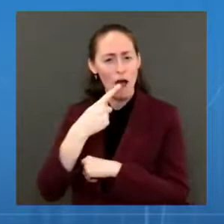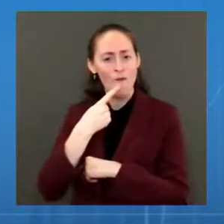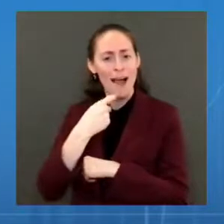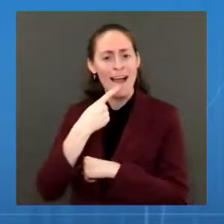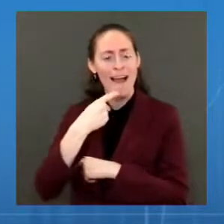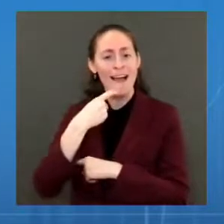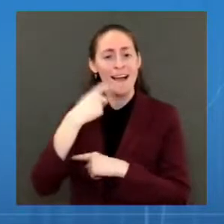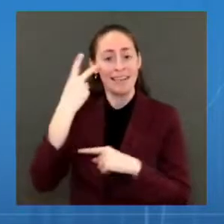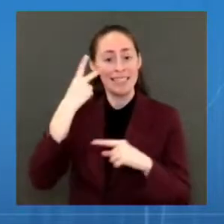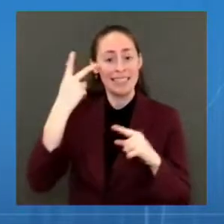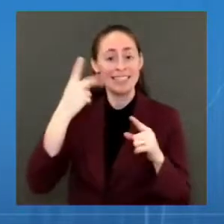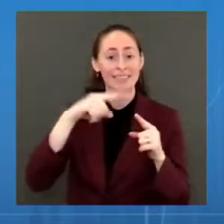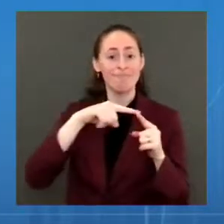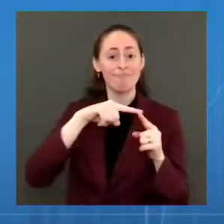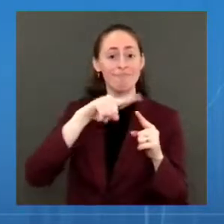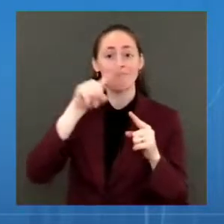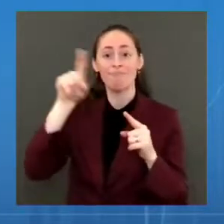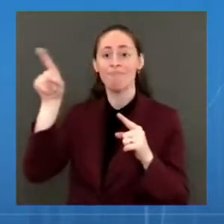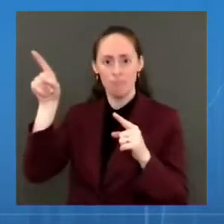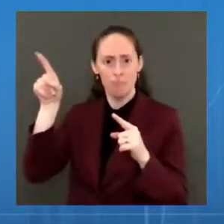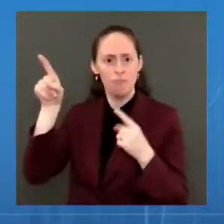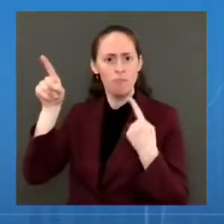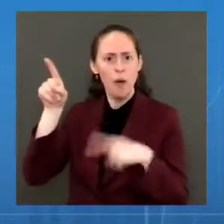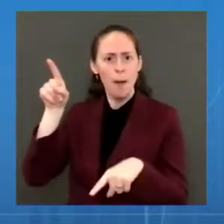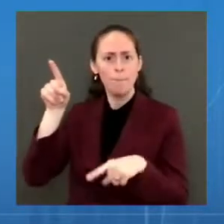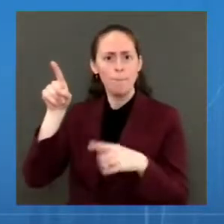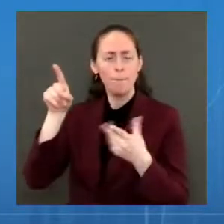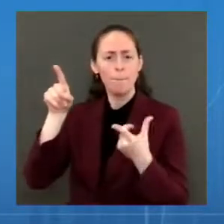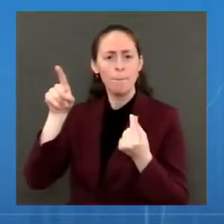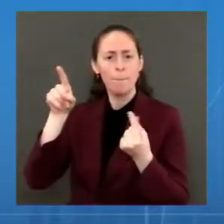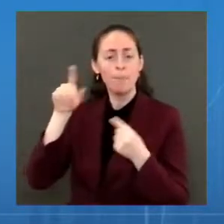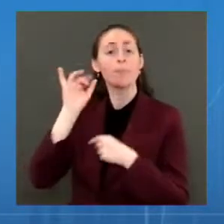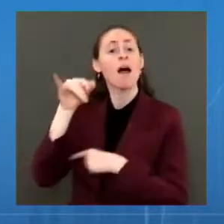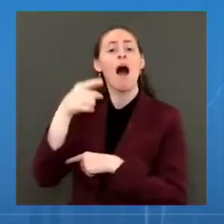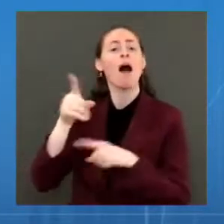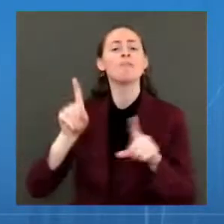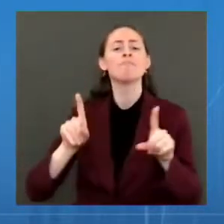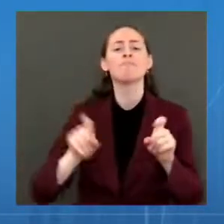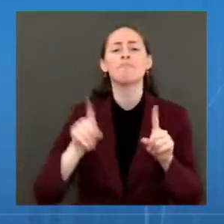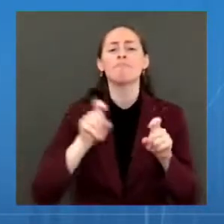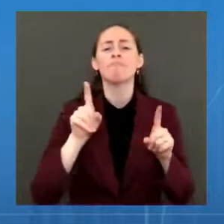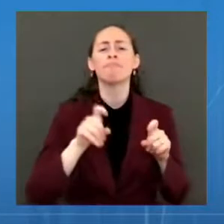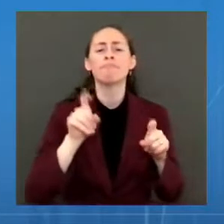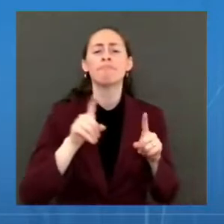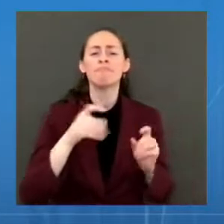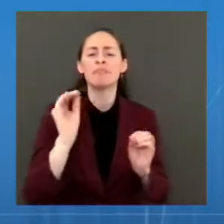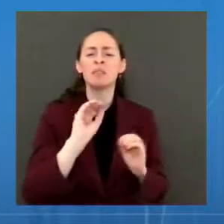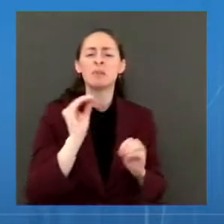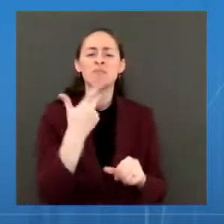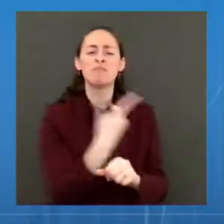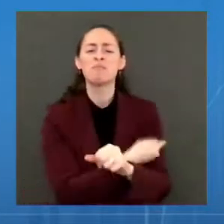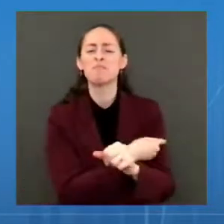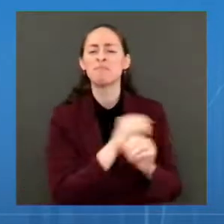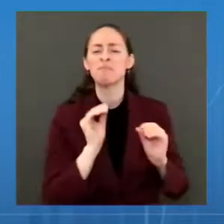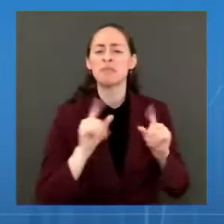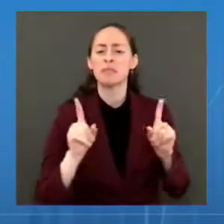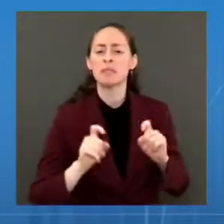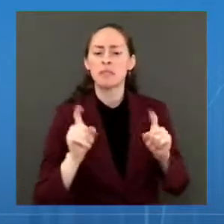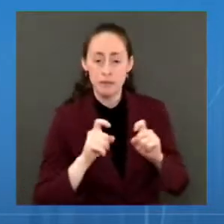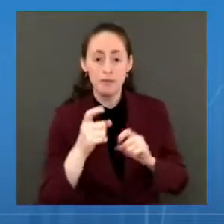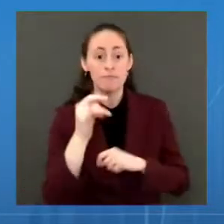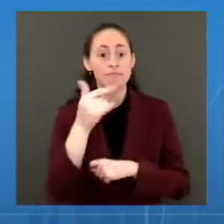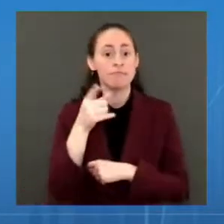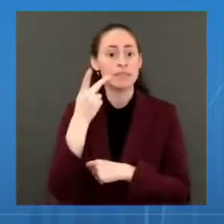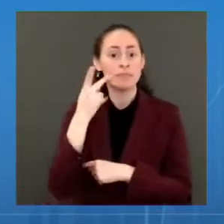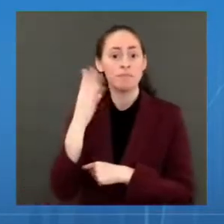after placebo after booster vaccination. If you look at the blue, what happened after you